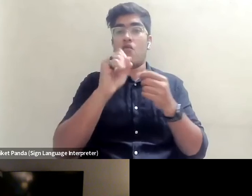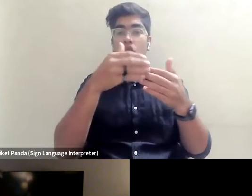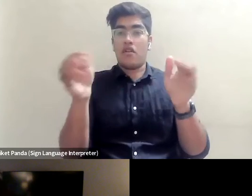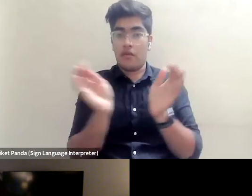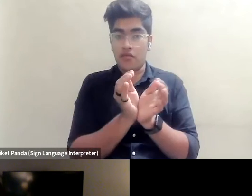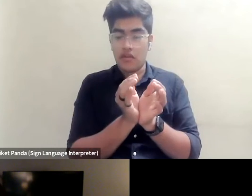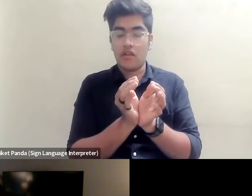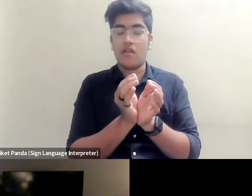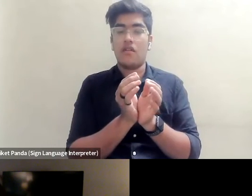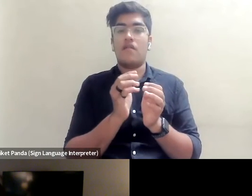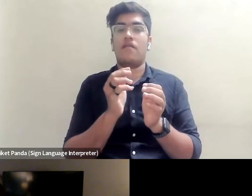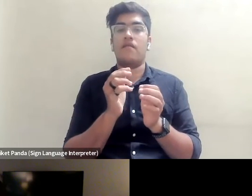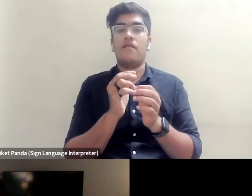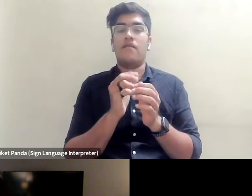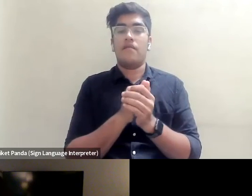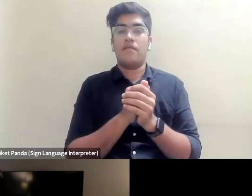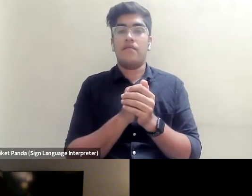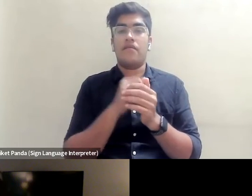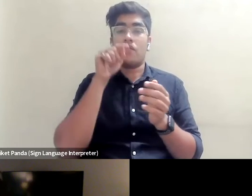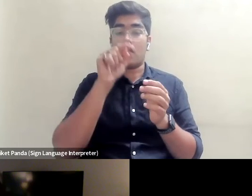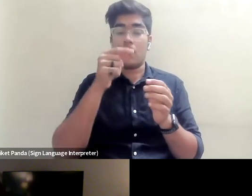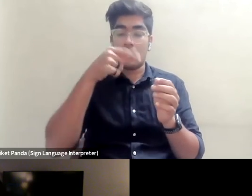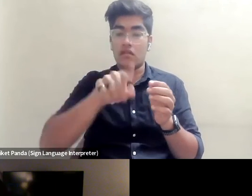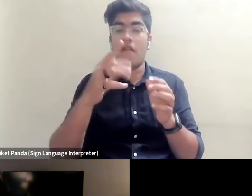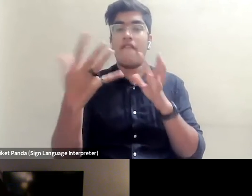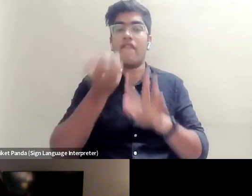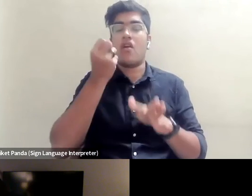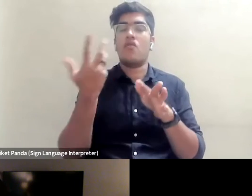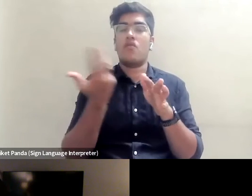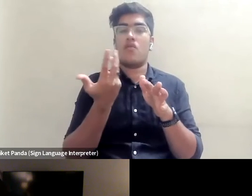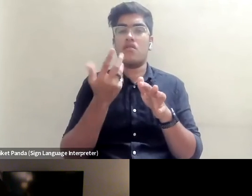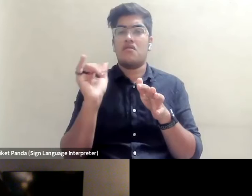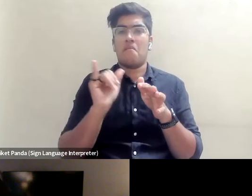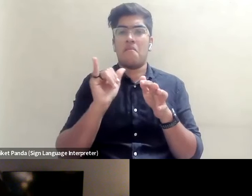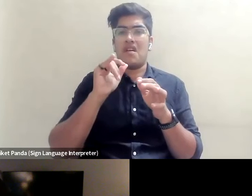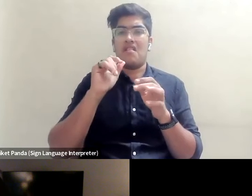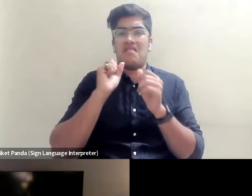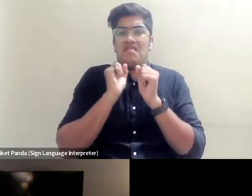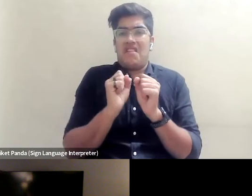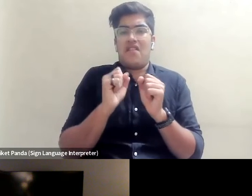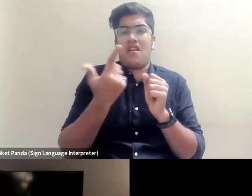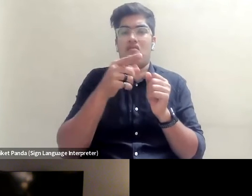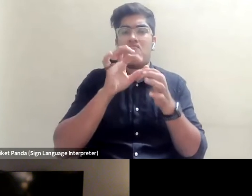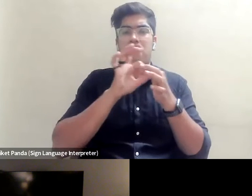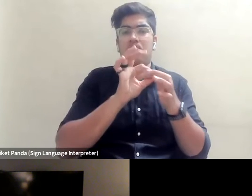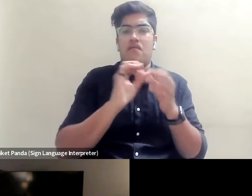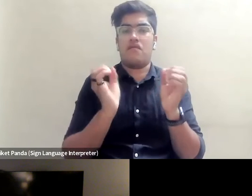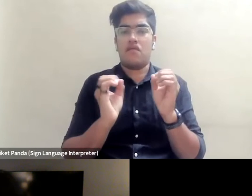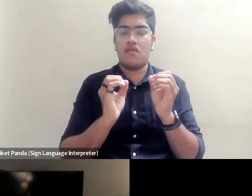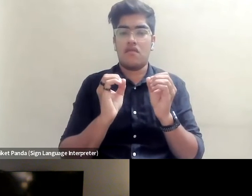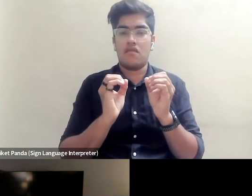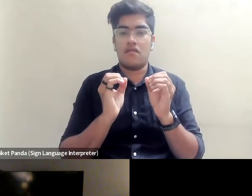of Assam find themselves in a complicated kind of relationship, because on one hand, you